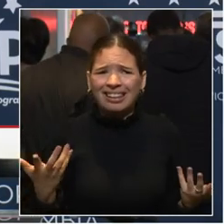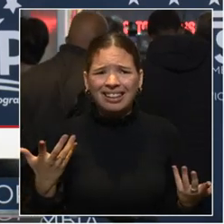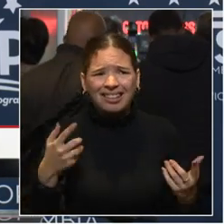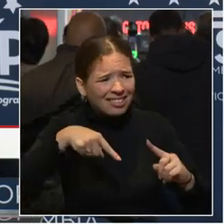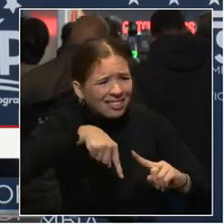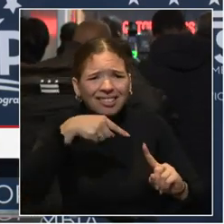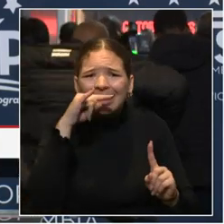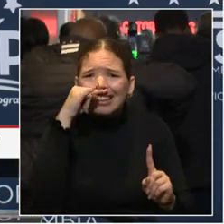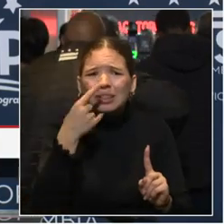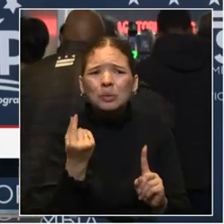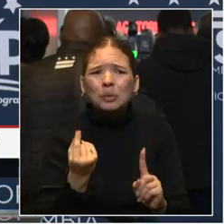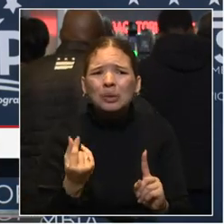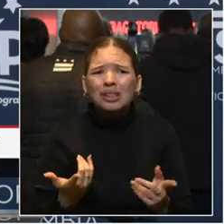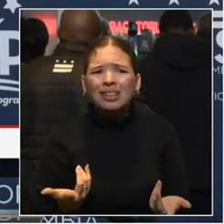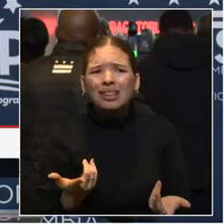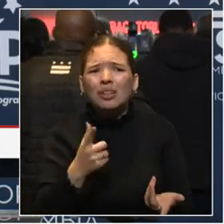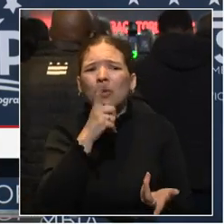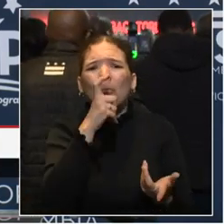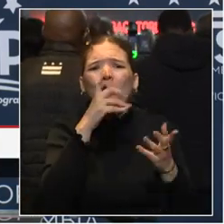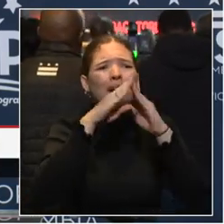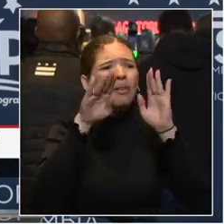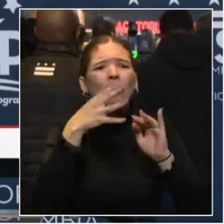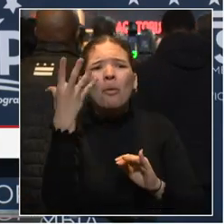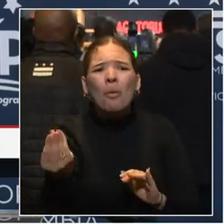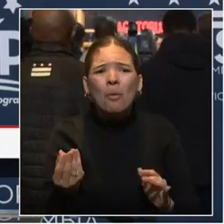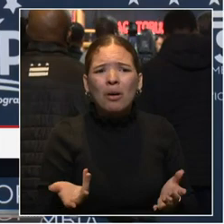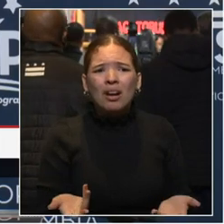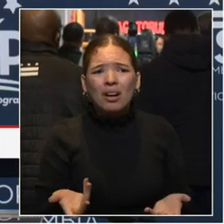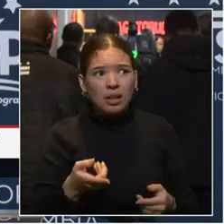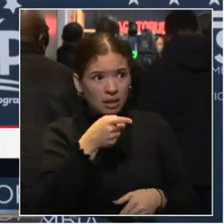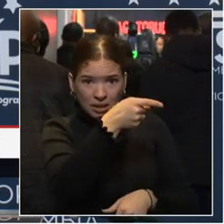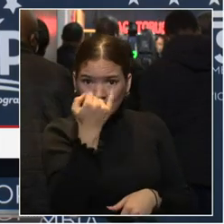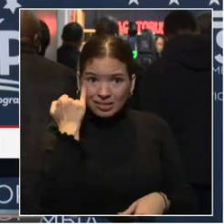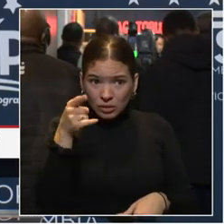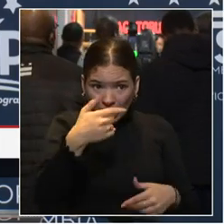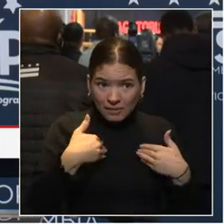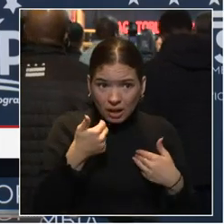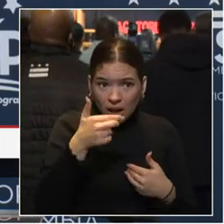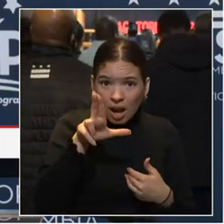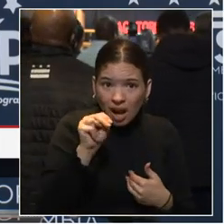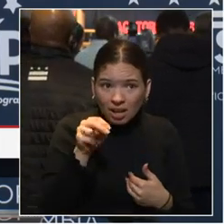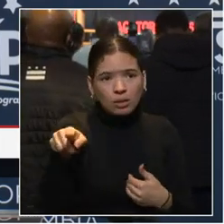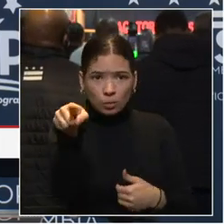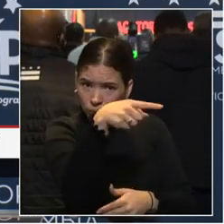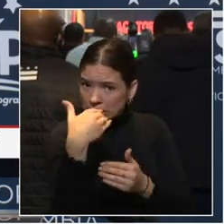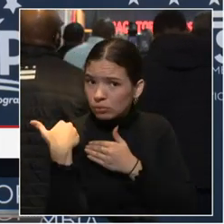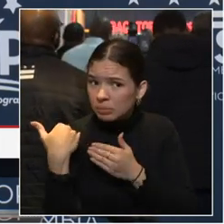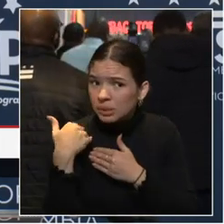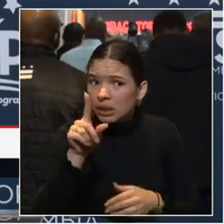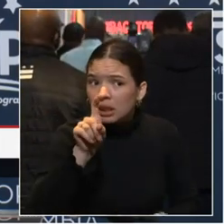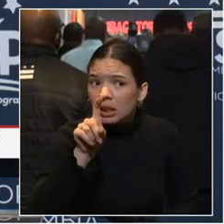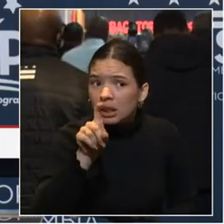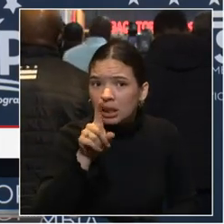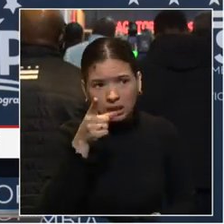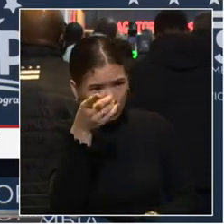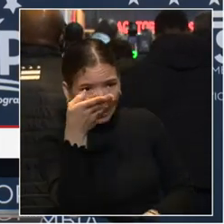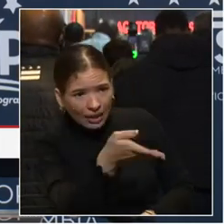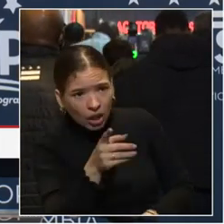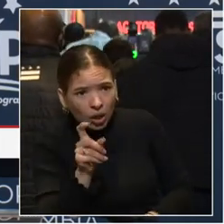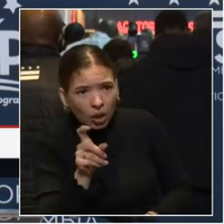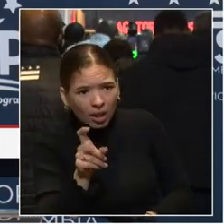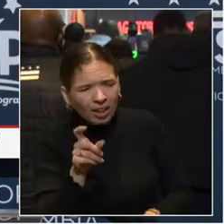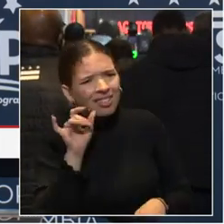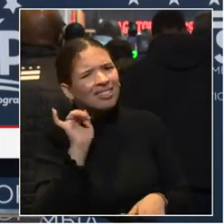Whose house are they at? Do they have guns? Are they responsible? Should they be there? All of these